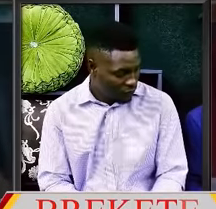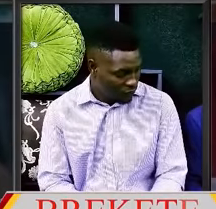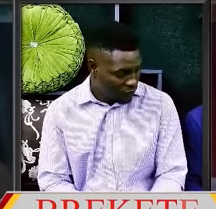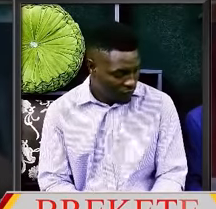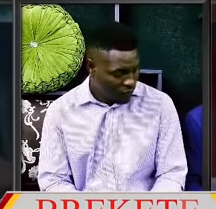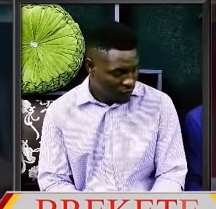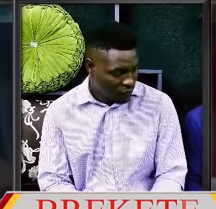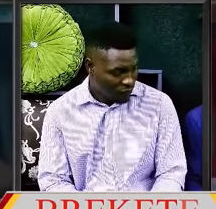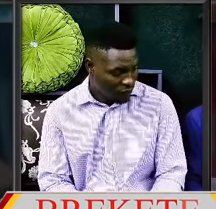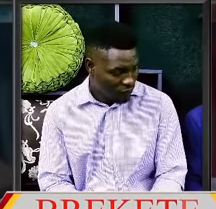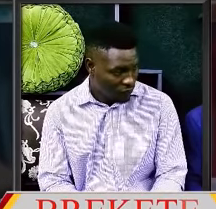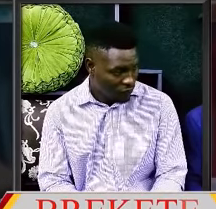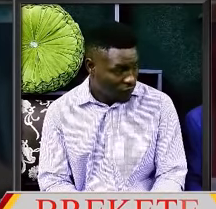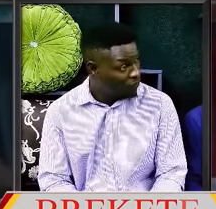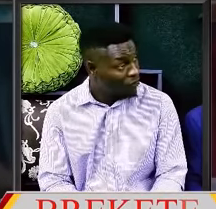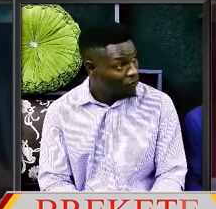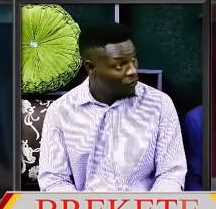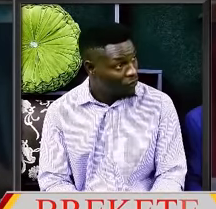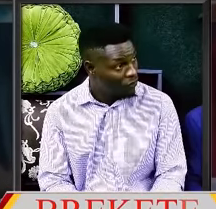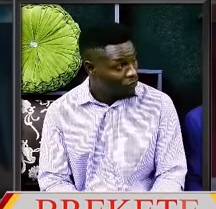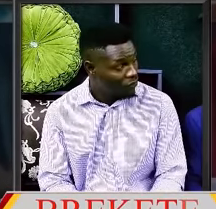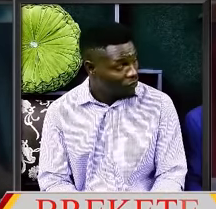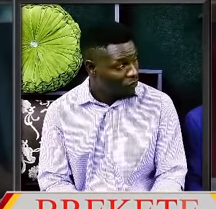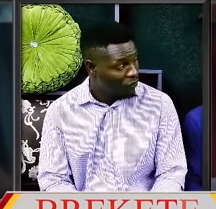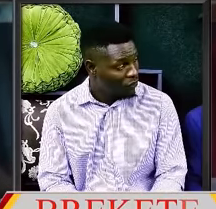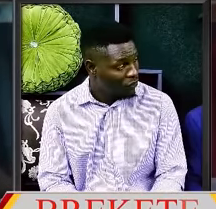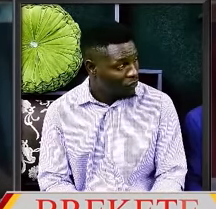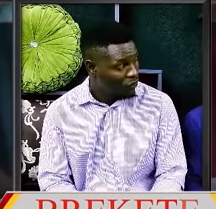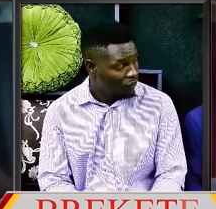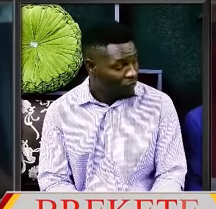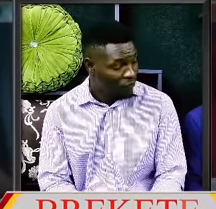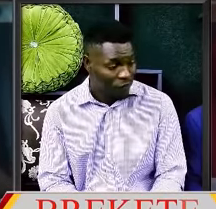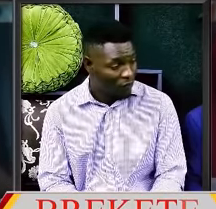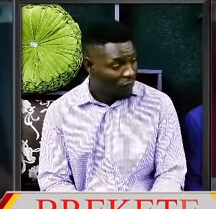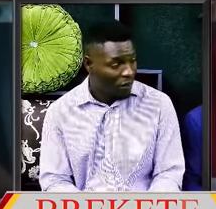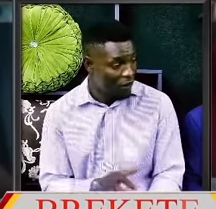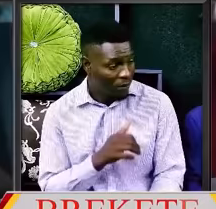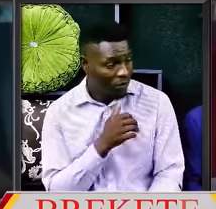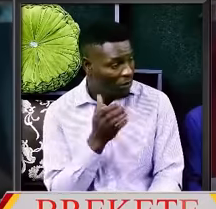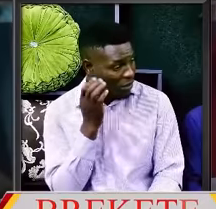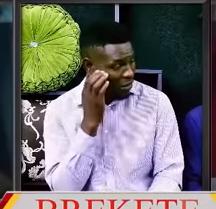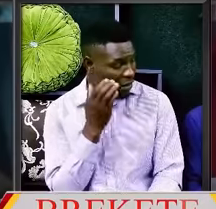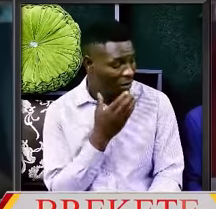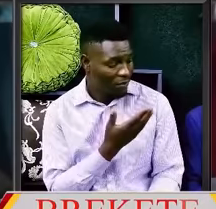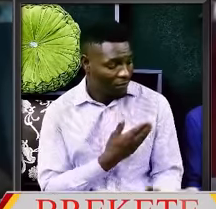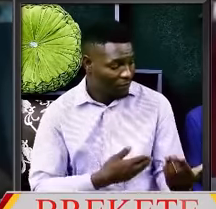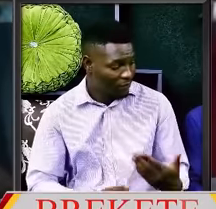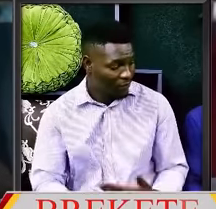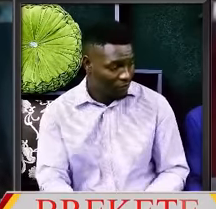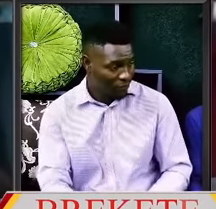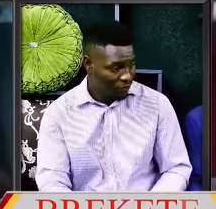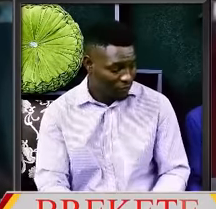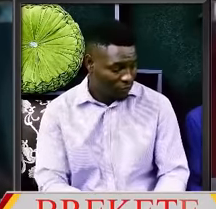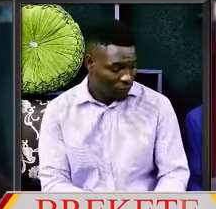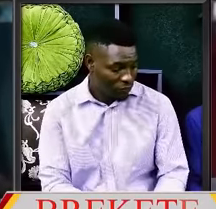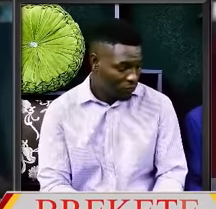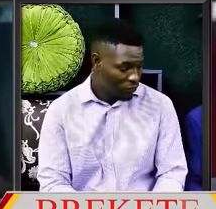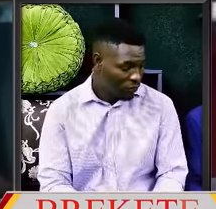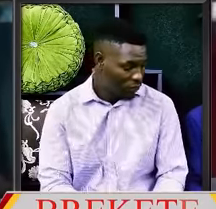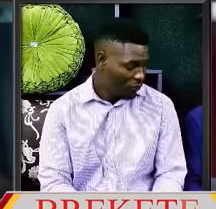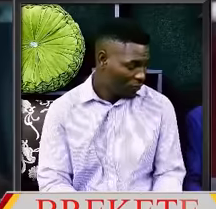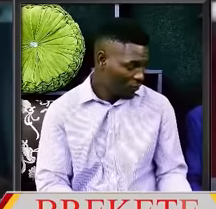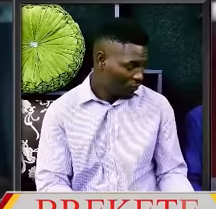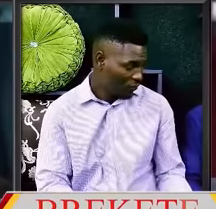full of blood. And that is your son, claimed to be your favorite one. You would